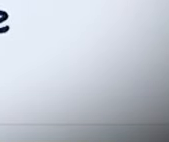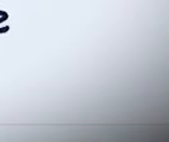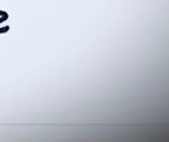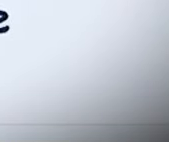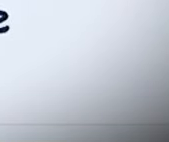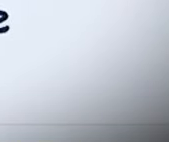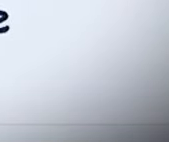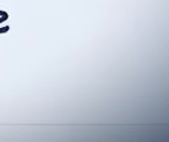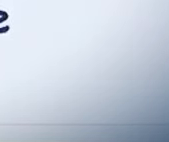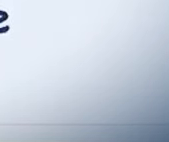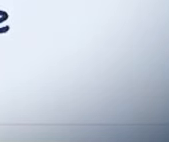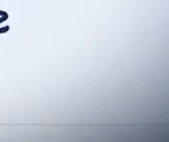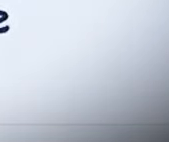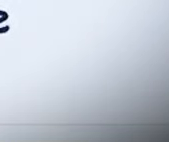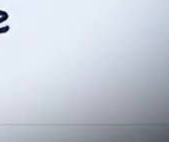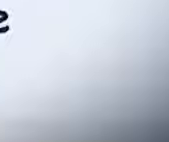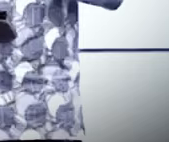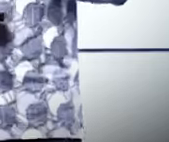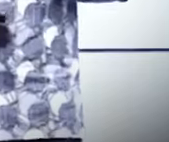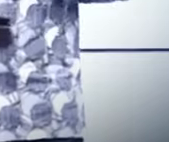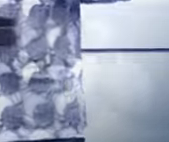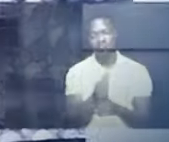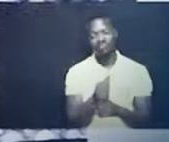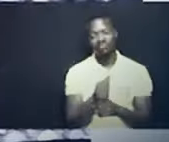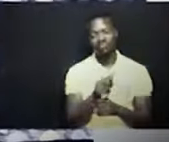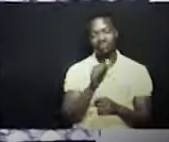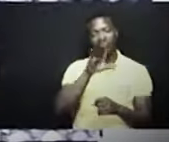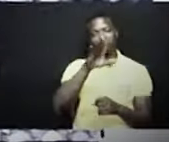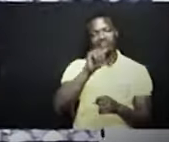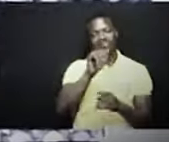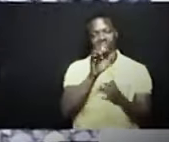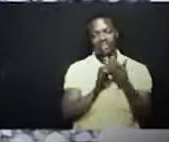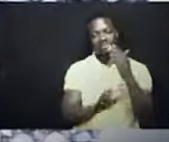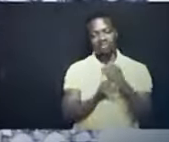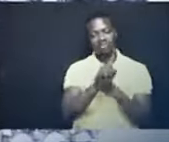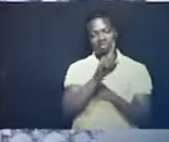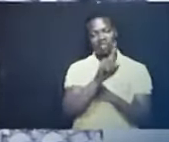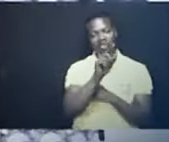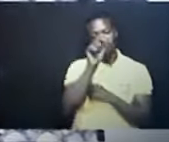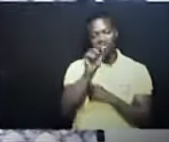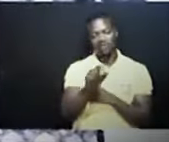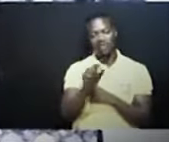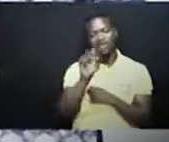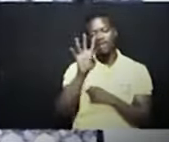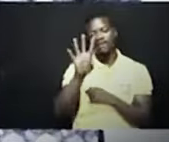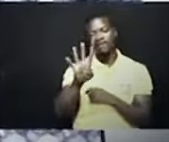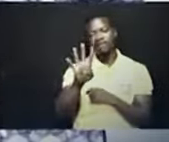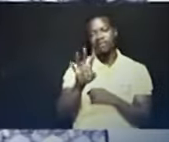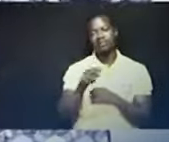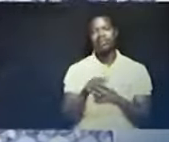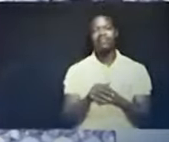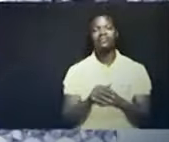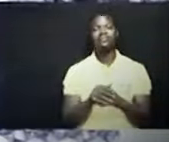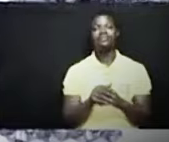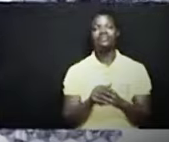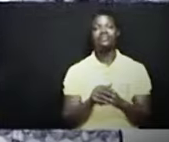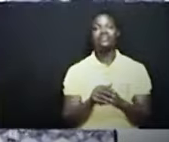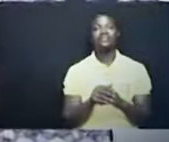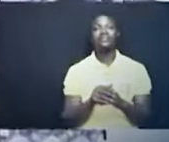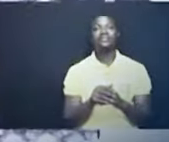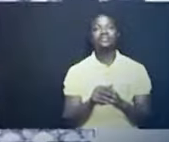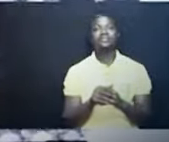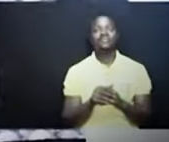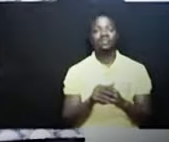or drinking se be wine. As chapter 1 from verse 4. Mumien share a small phone in your man with tear decay if in your moon nine or I